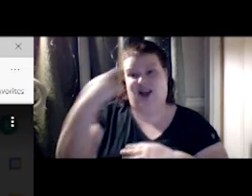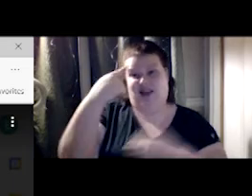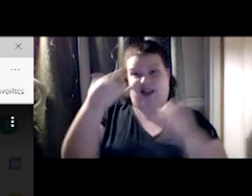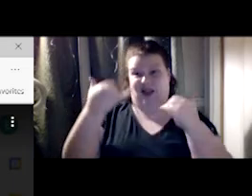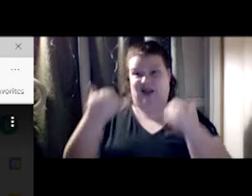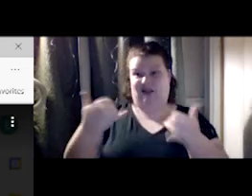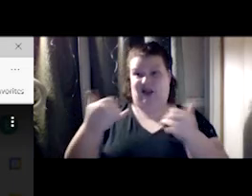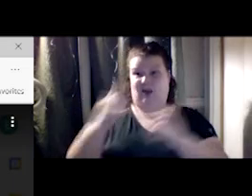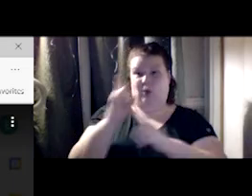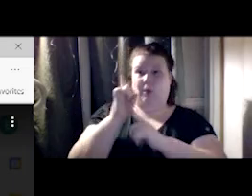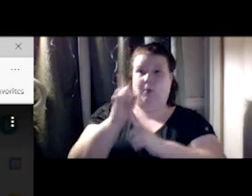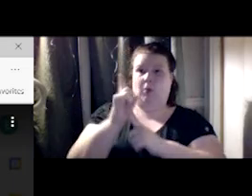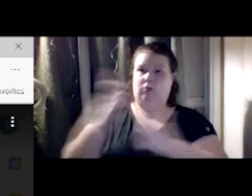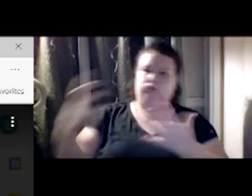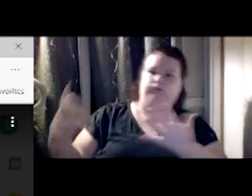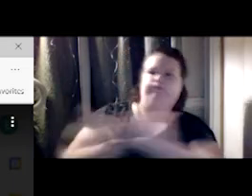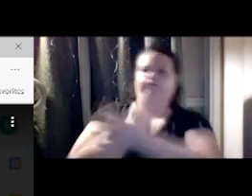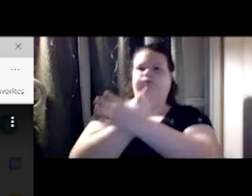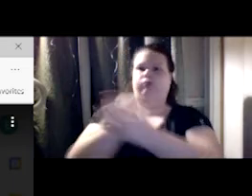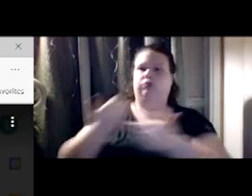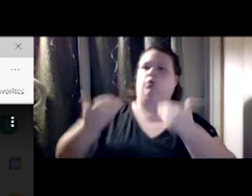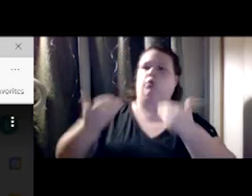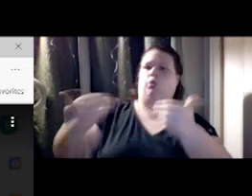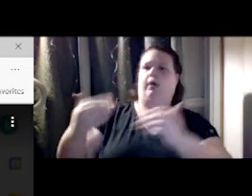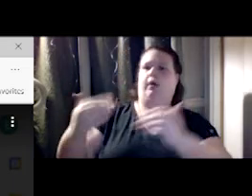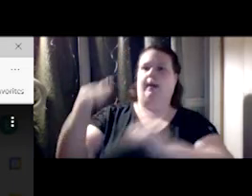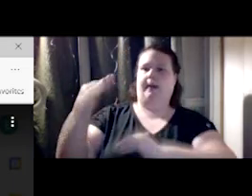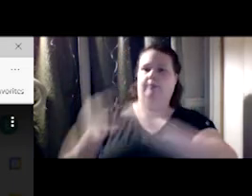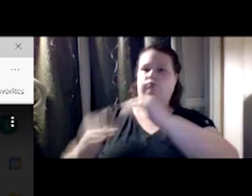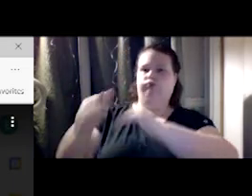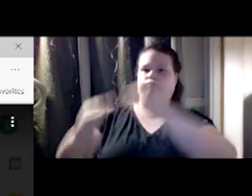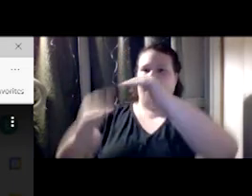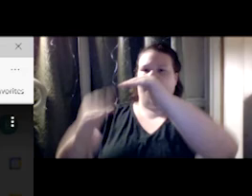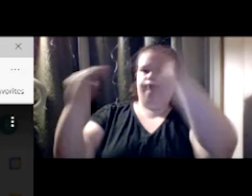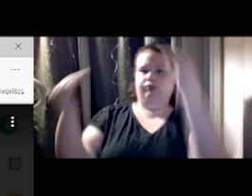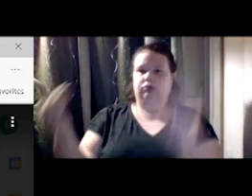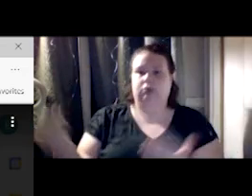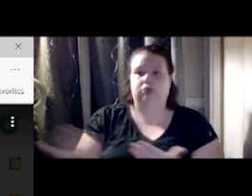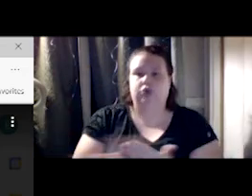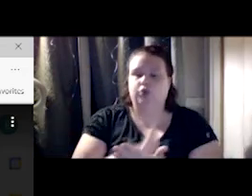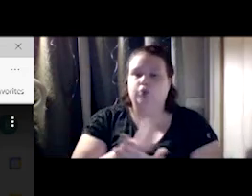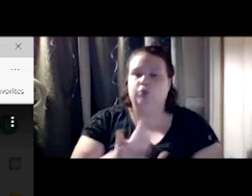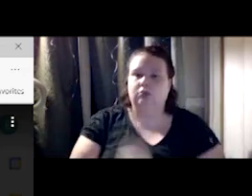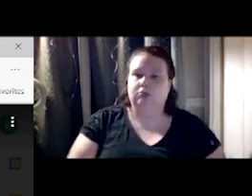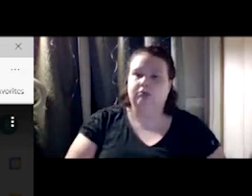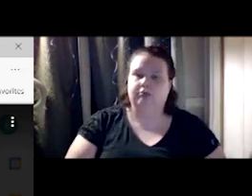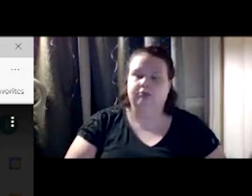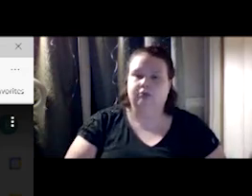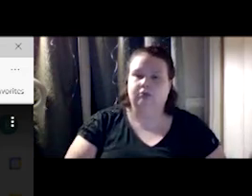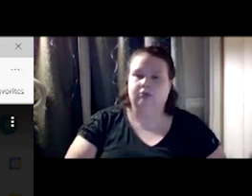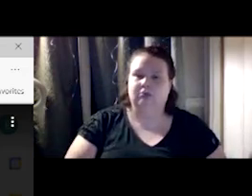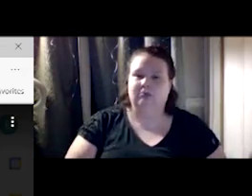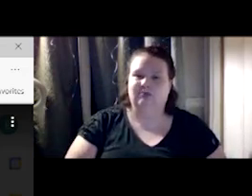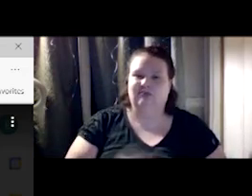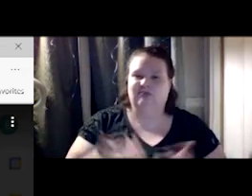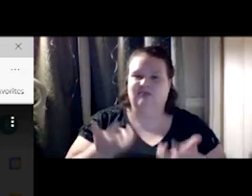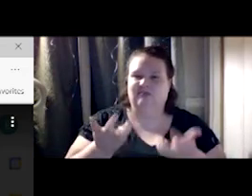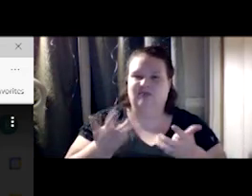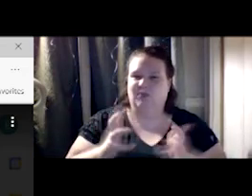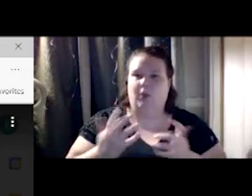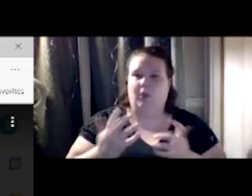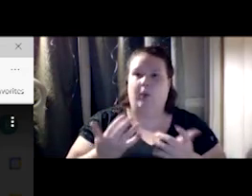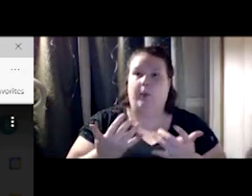ahead and build a new facility rather than to get down the road, which means that